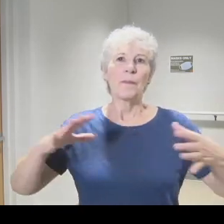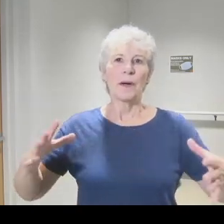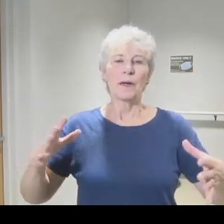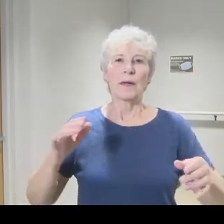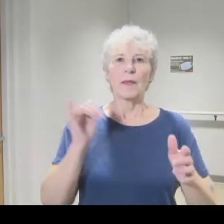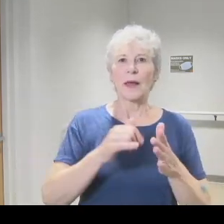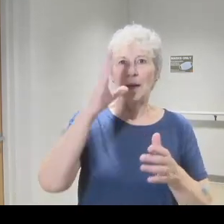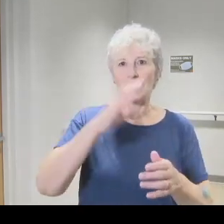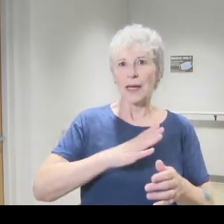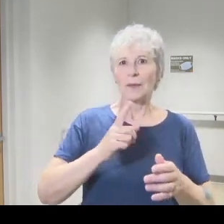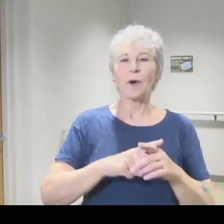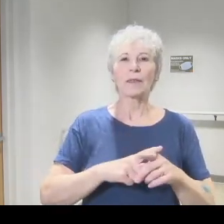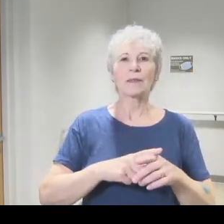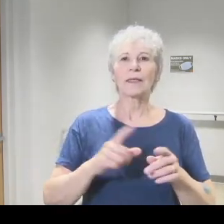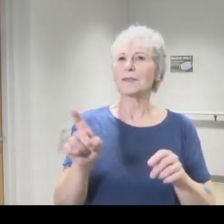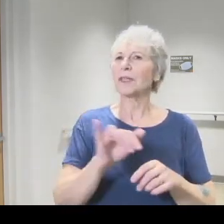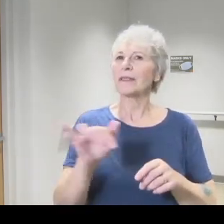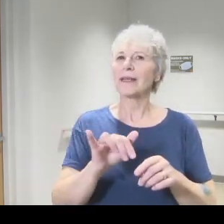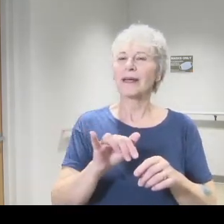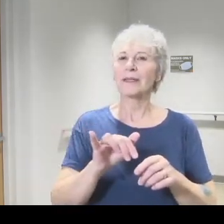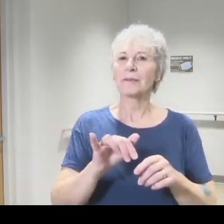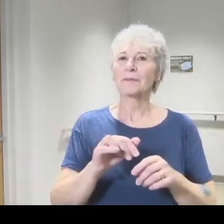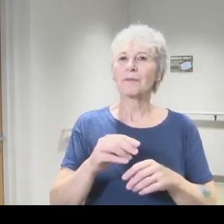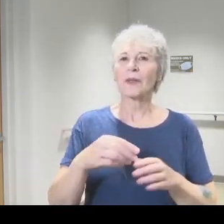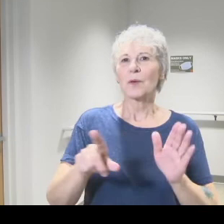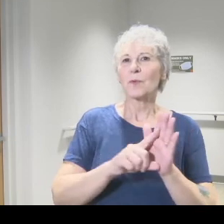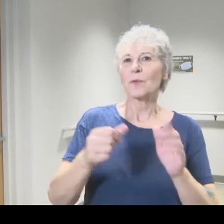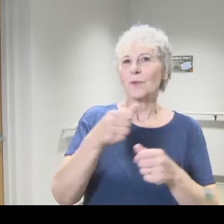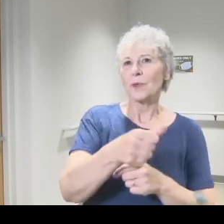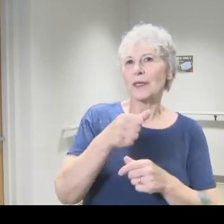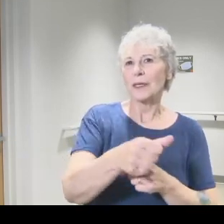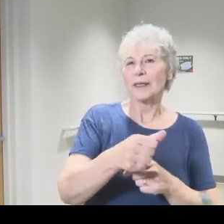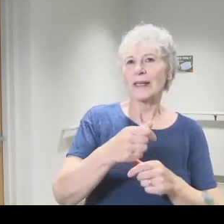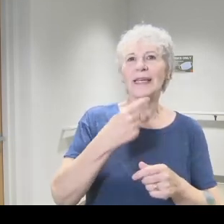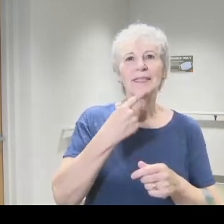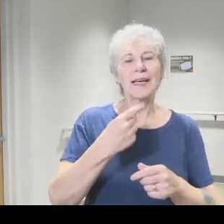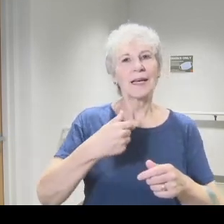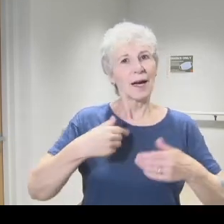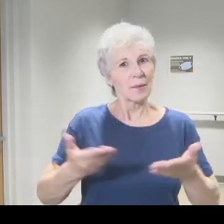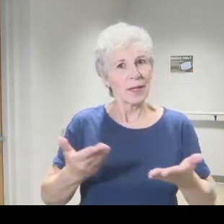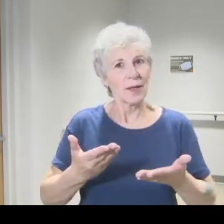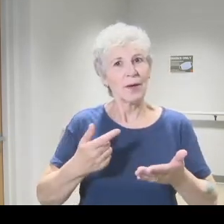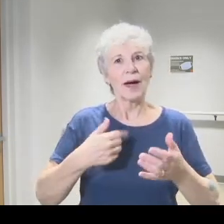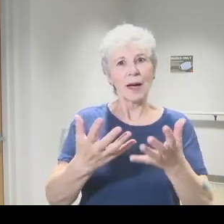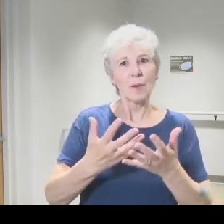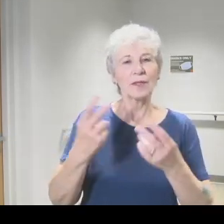doorbell. He was saying, look, I'm here to visit. That's his way of telling you, I'm here. I want to visit you. Hey,